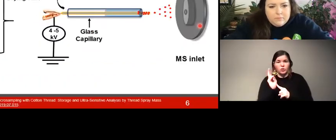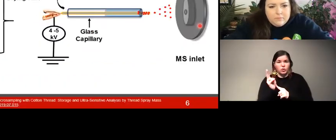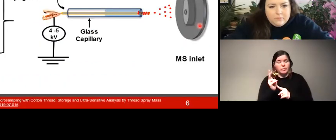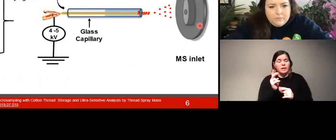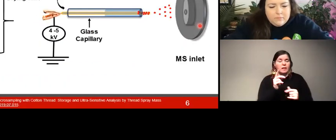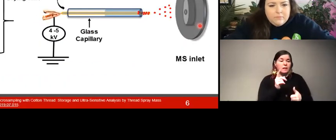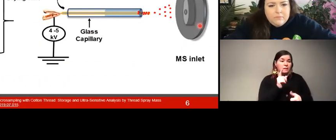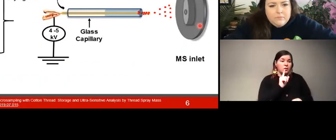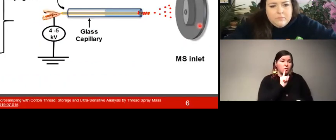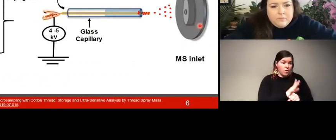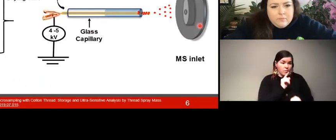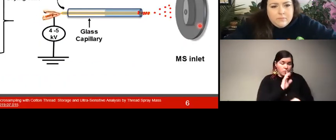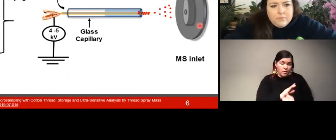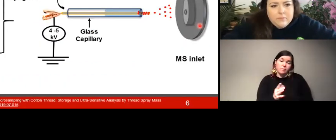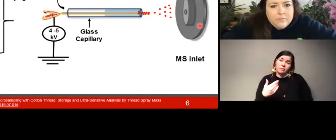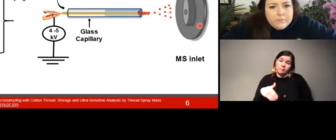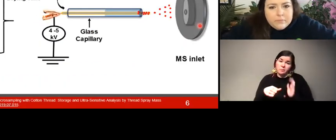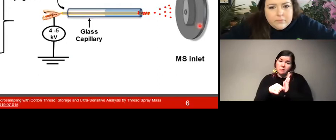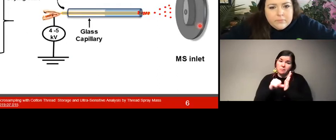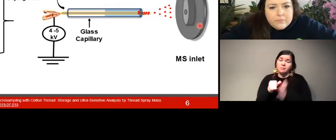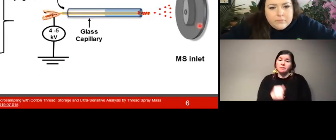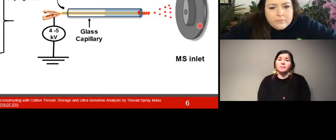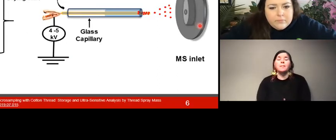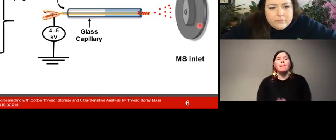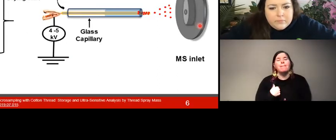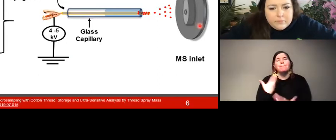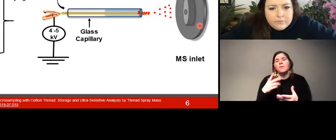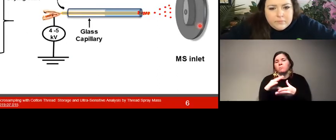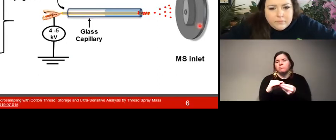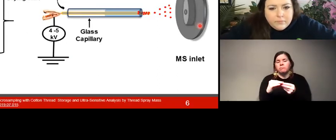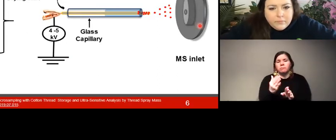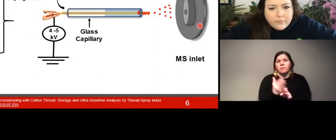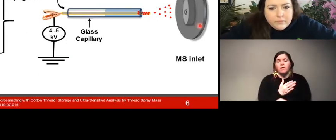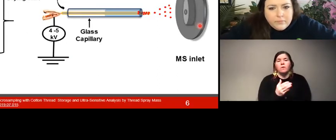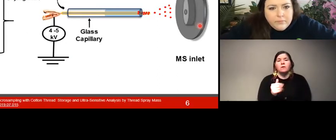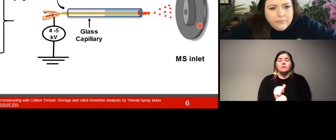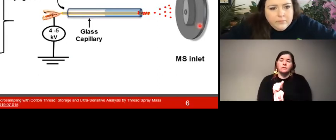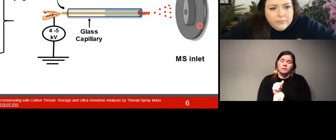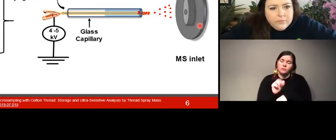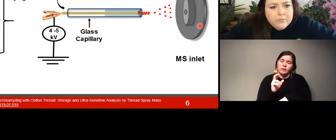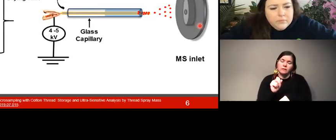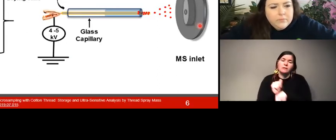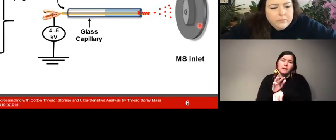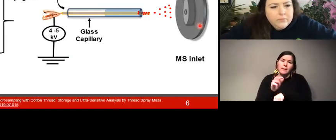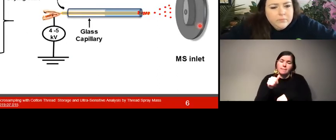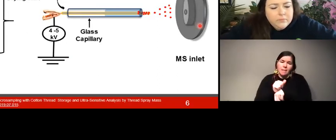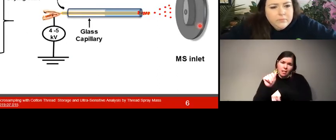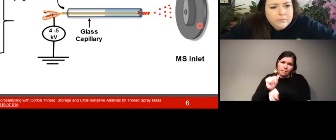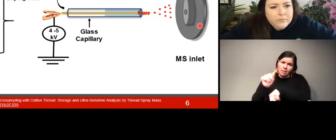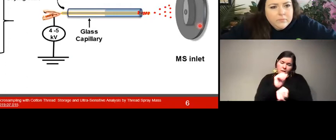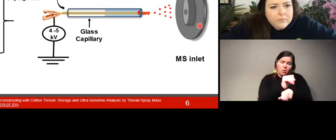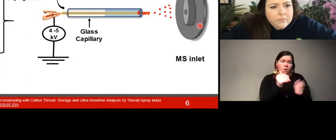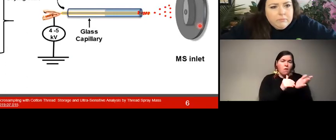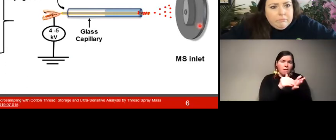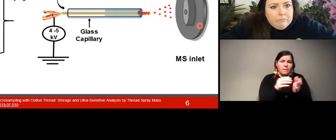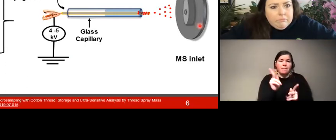think is pretty impressive. So like I mentioned earlier, ricin gets sent in the mail often, and people also try to ingest